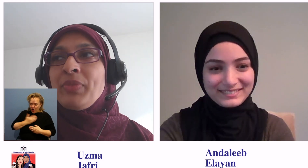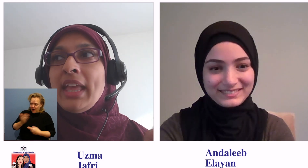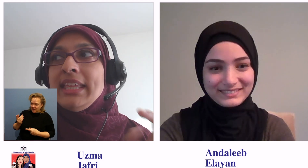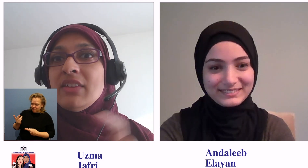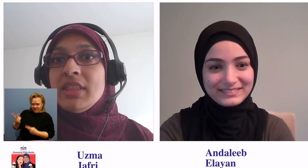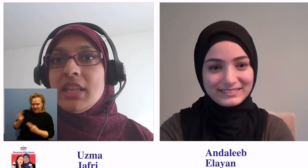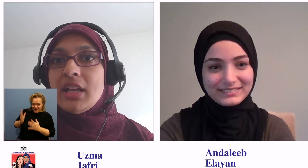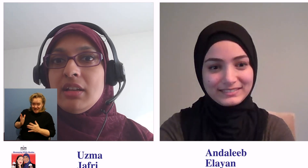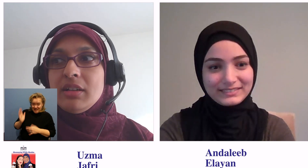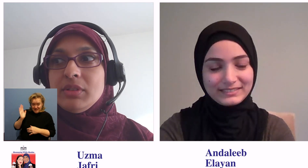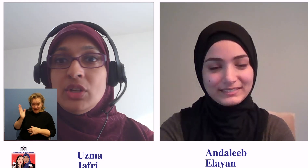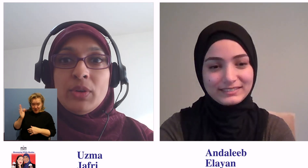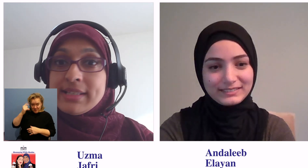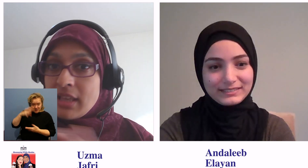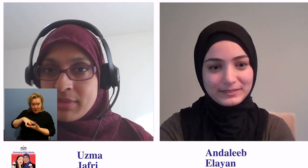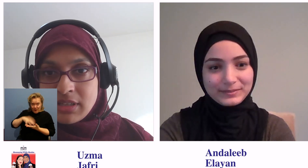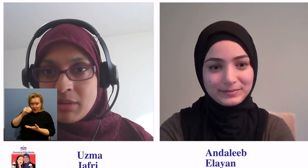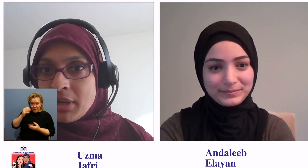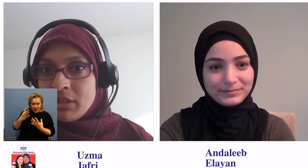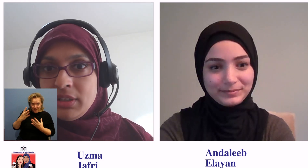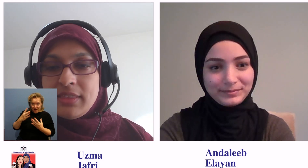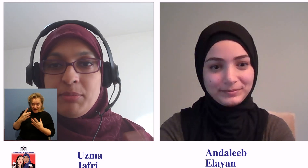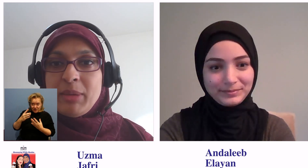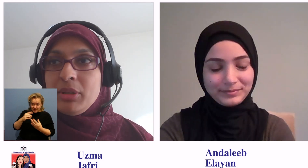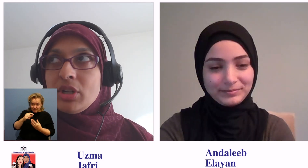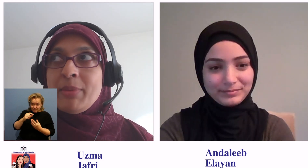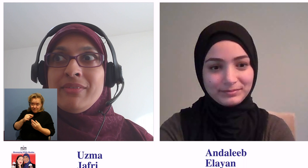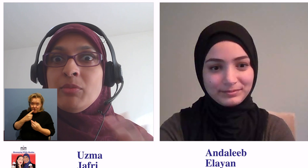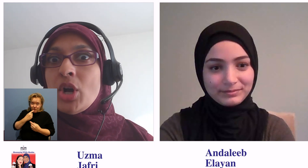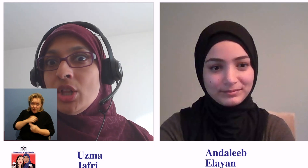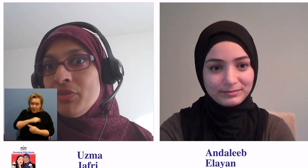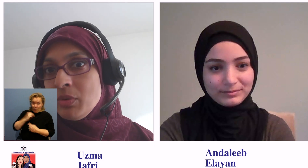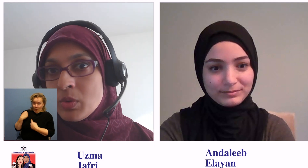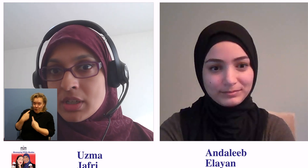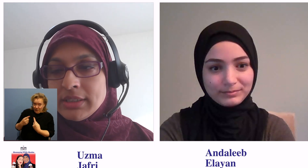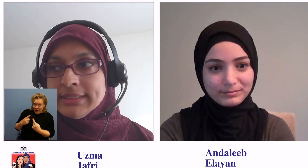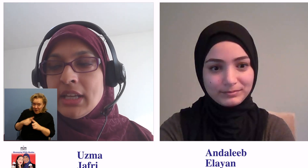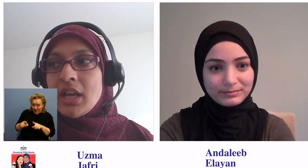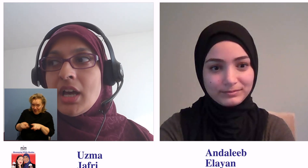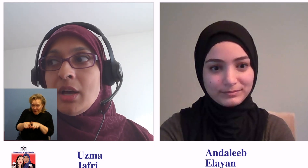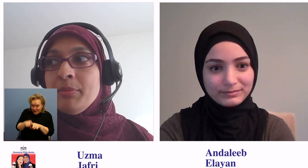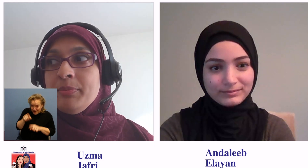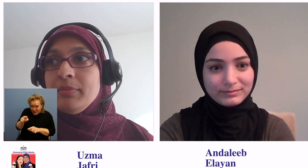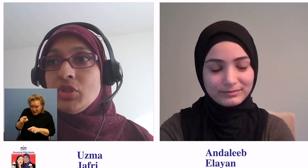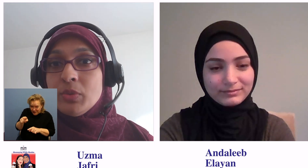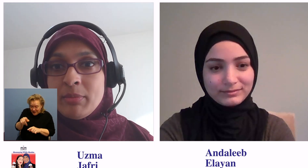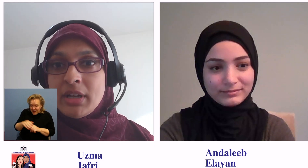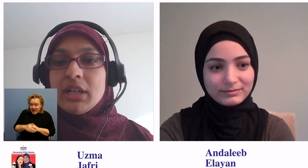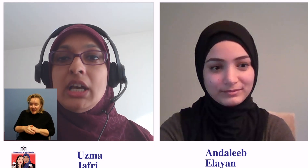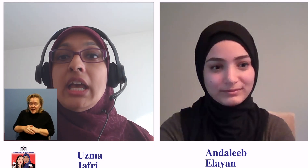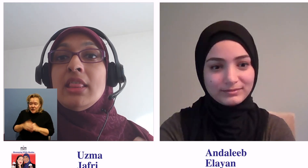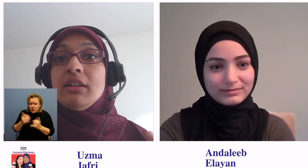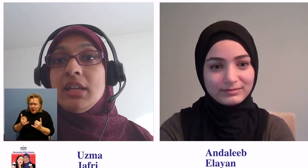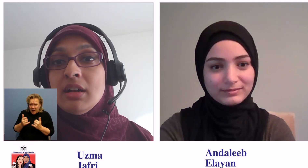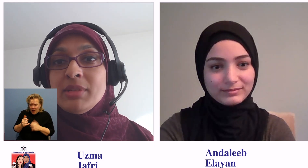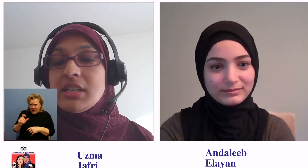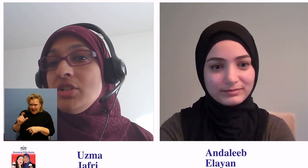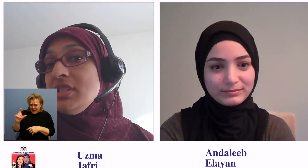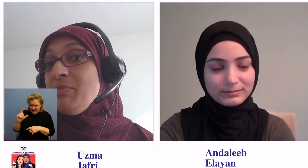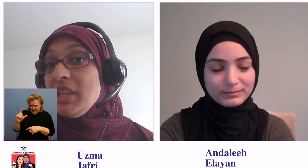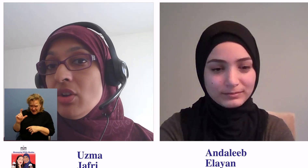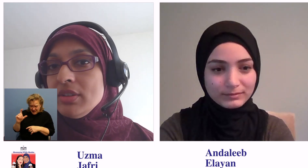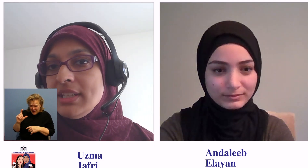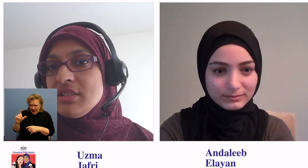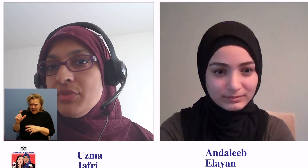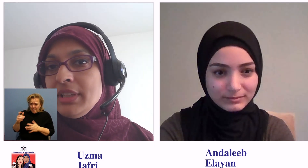So given that Islam is not a monolith and people are coming from all over the world to America and they're in our